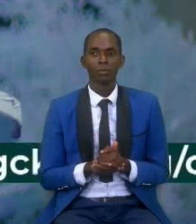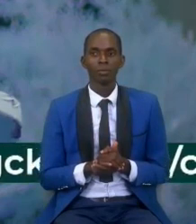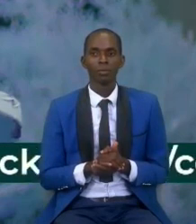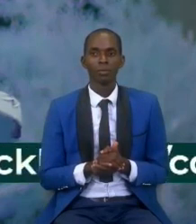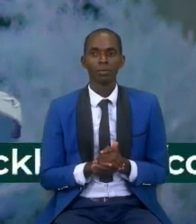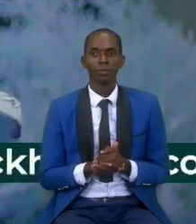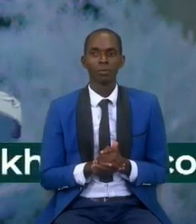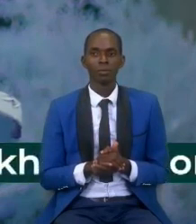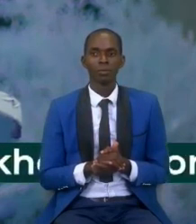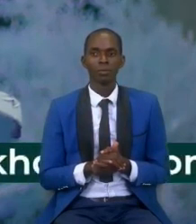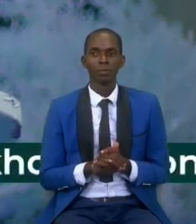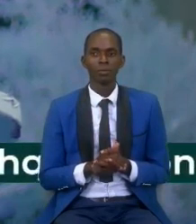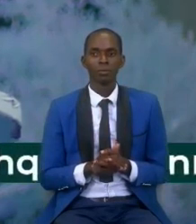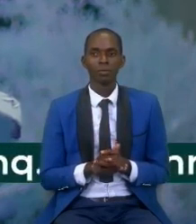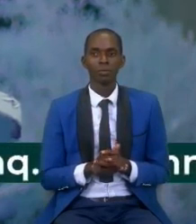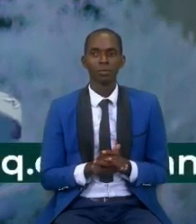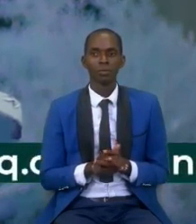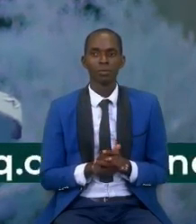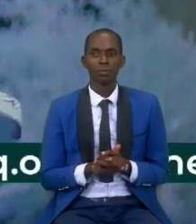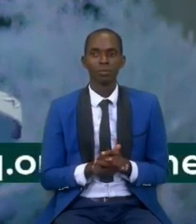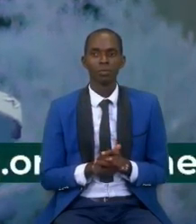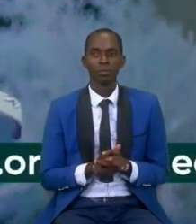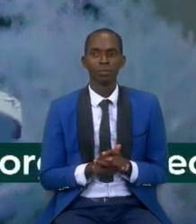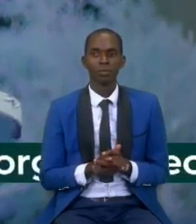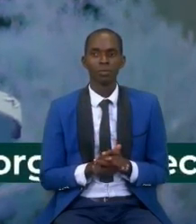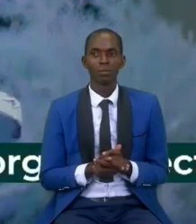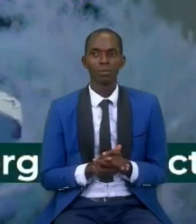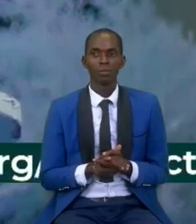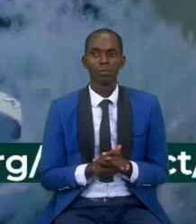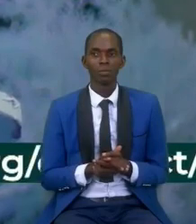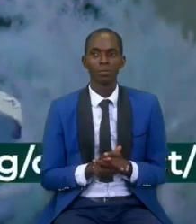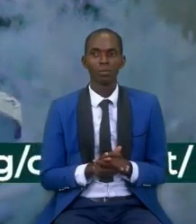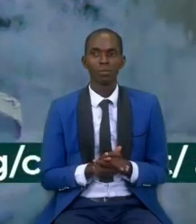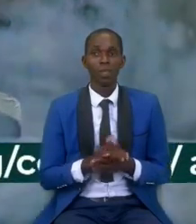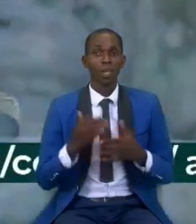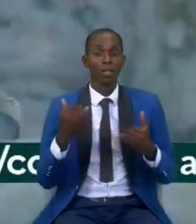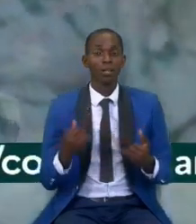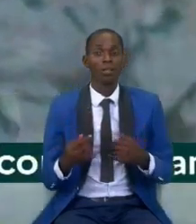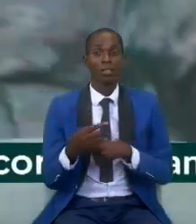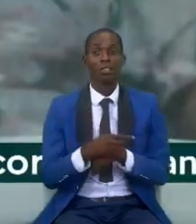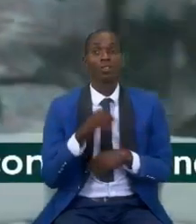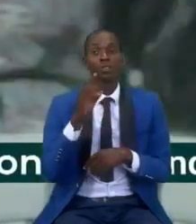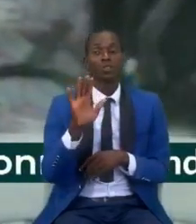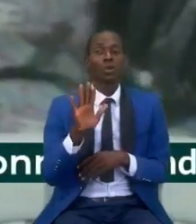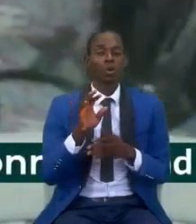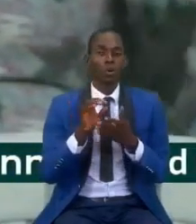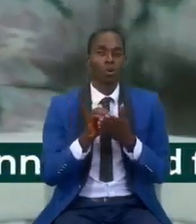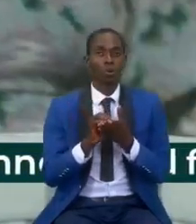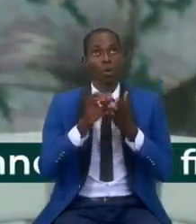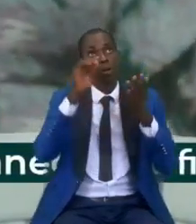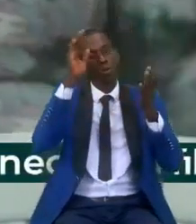Today, your expectation will be met. You saw it